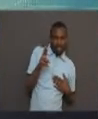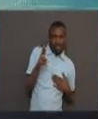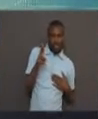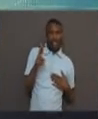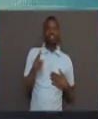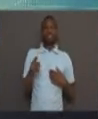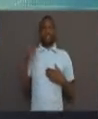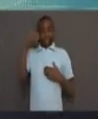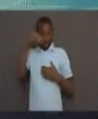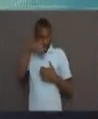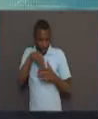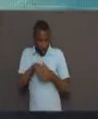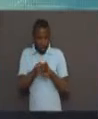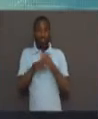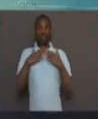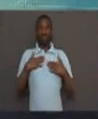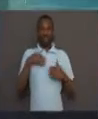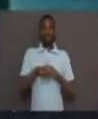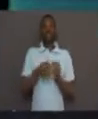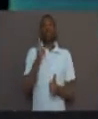ingested into the body.